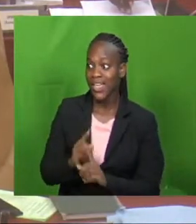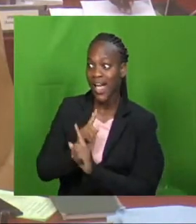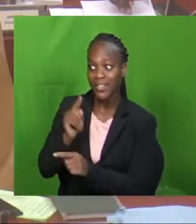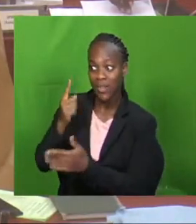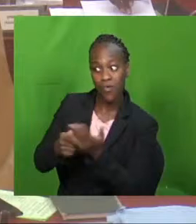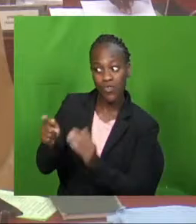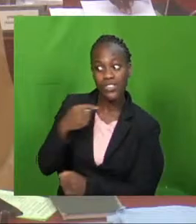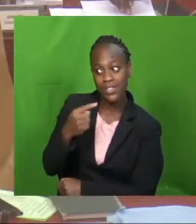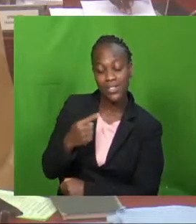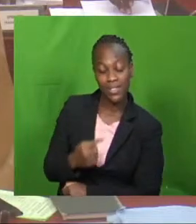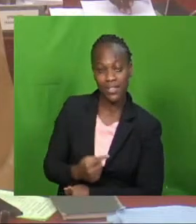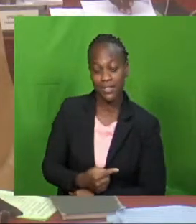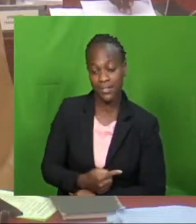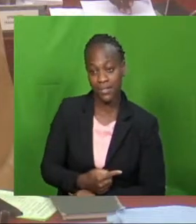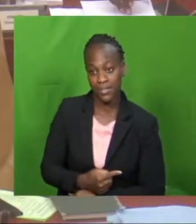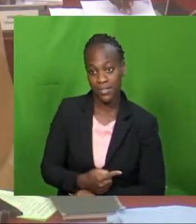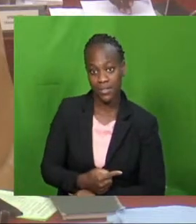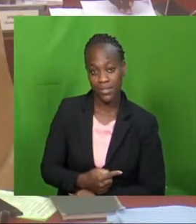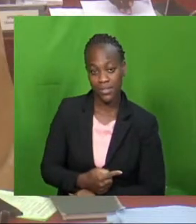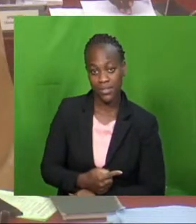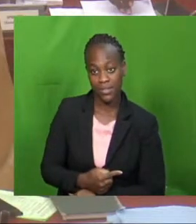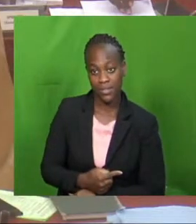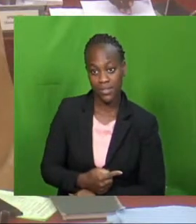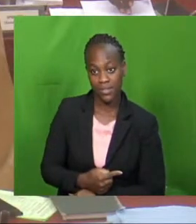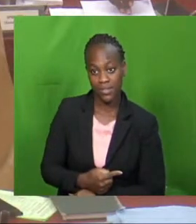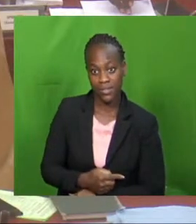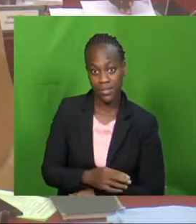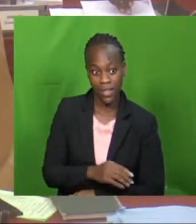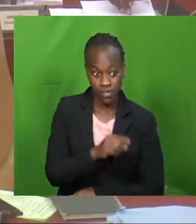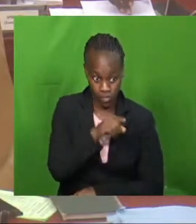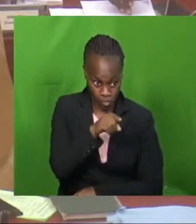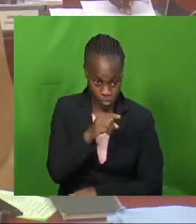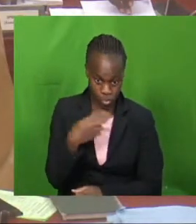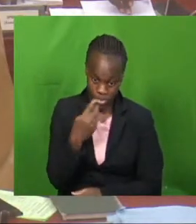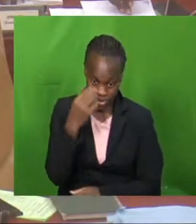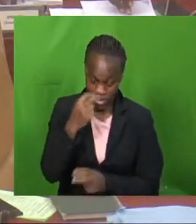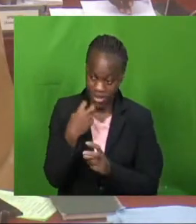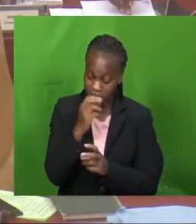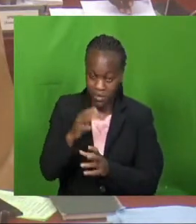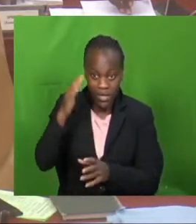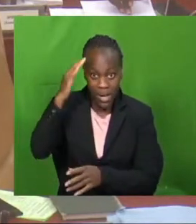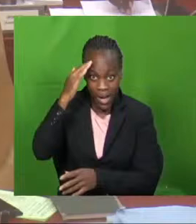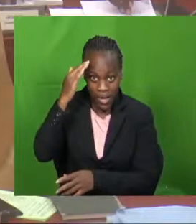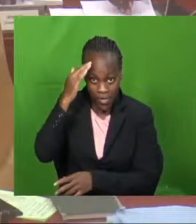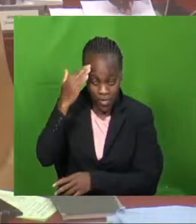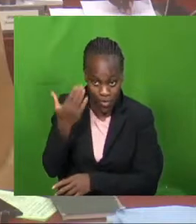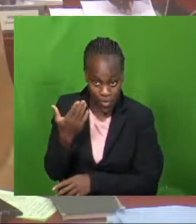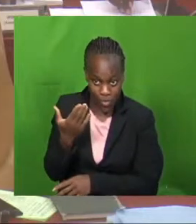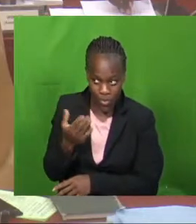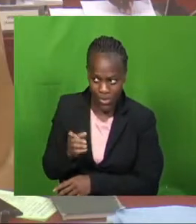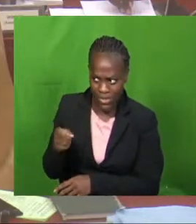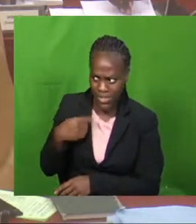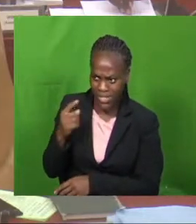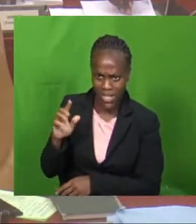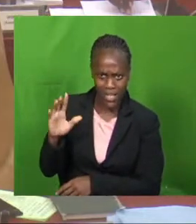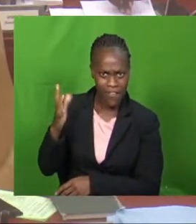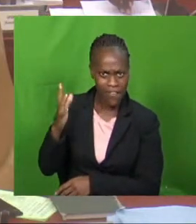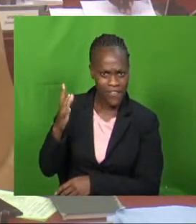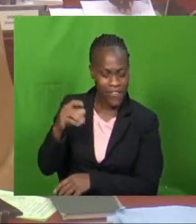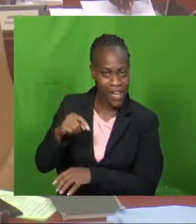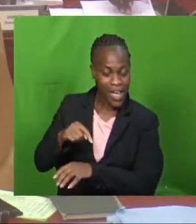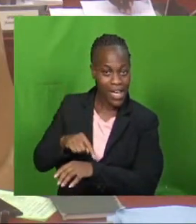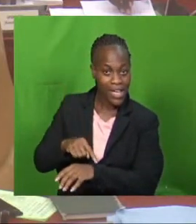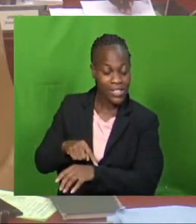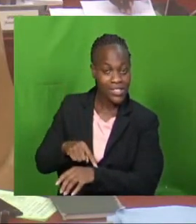said. And Mr. Speaker, as you know, and my colleague says he's a fifth timer, he just said it